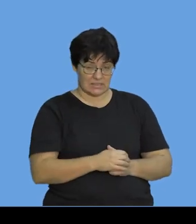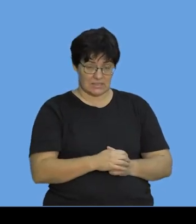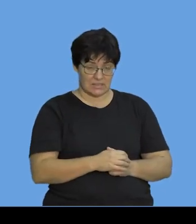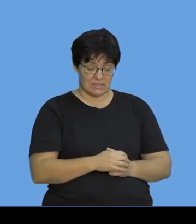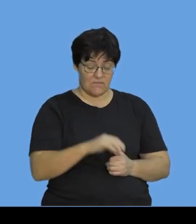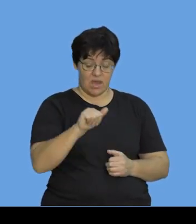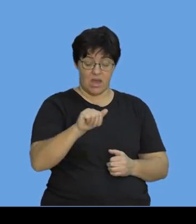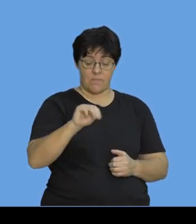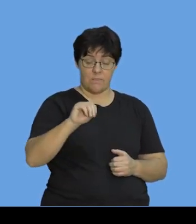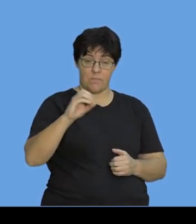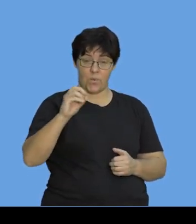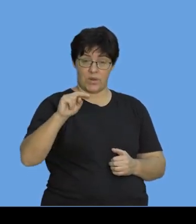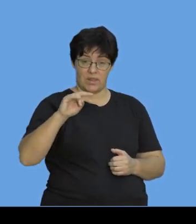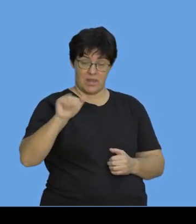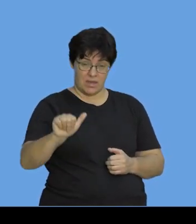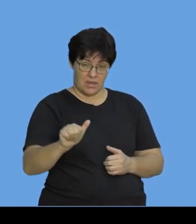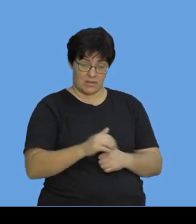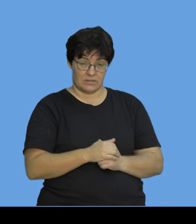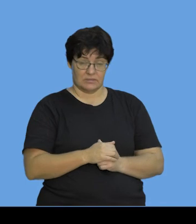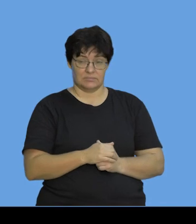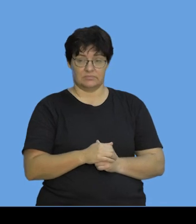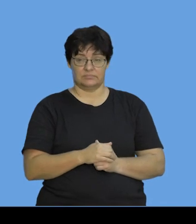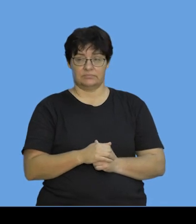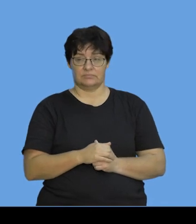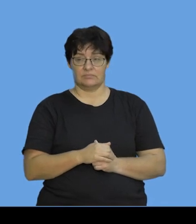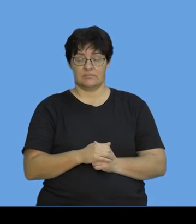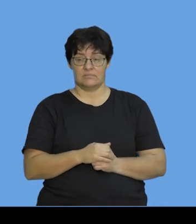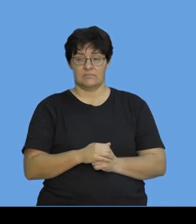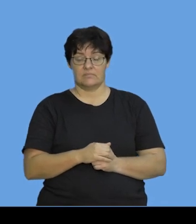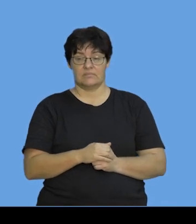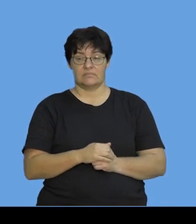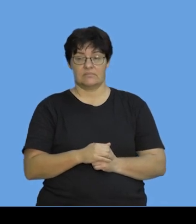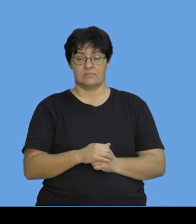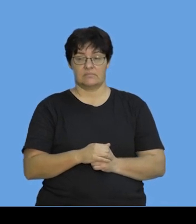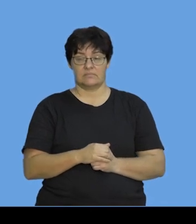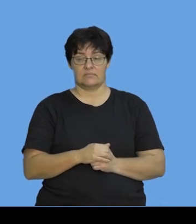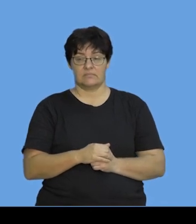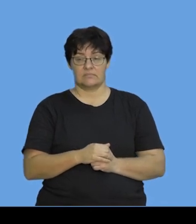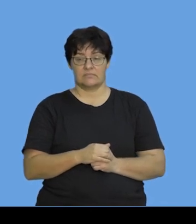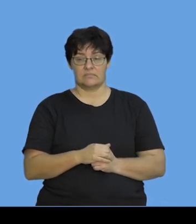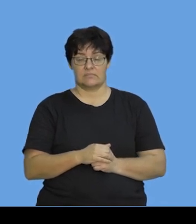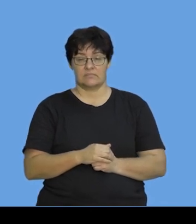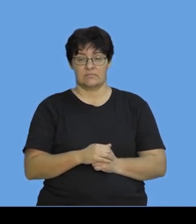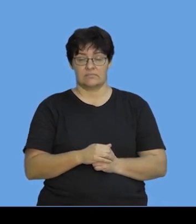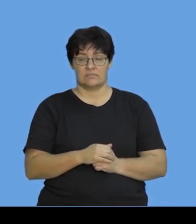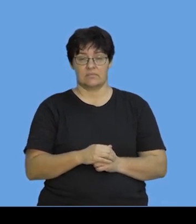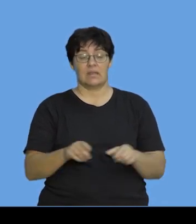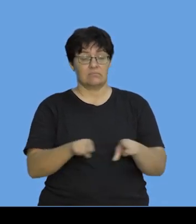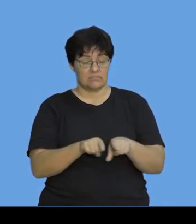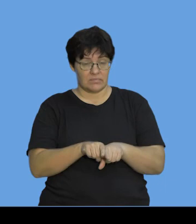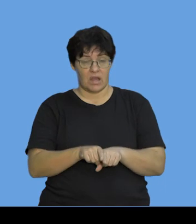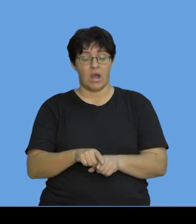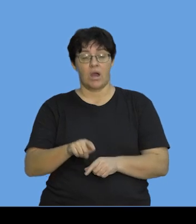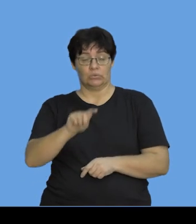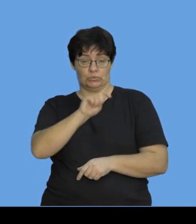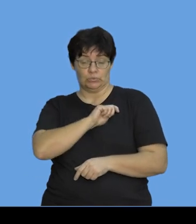ammonia, okay, is actually equals to, you know, the actual yield. So if we